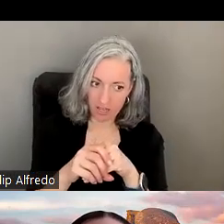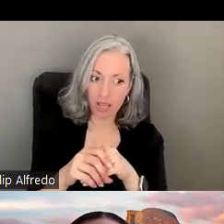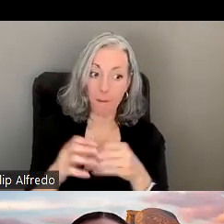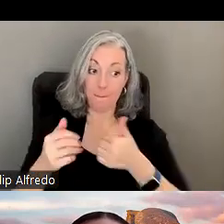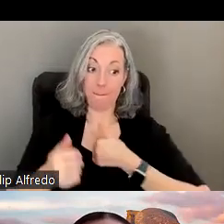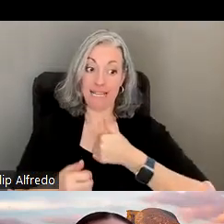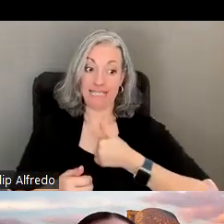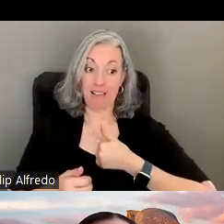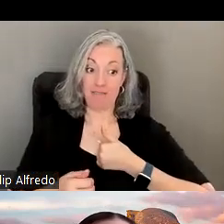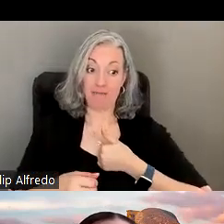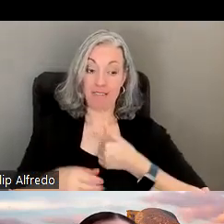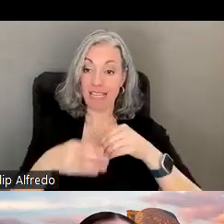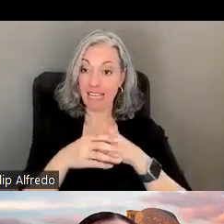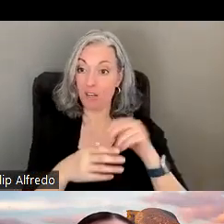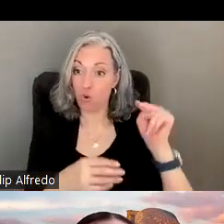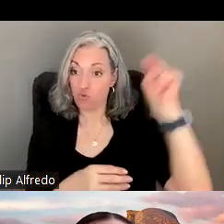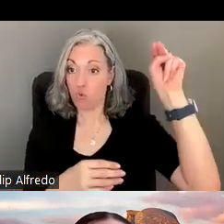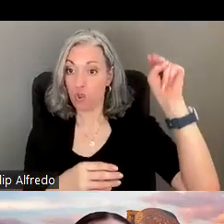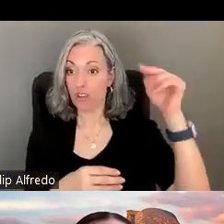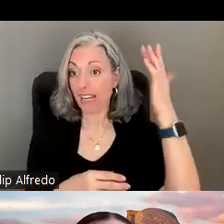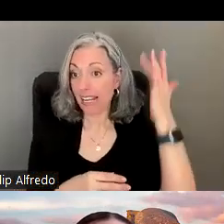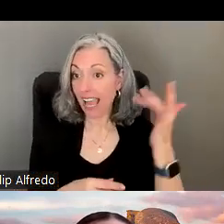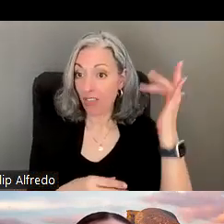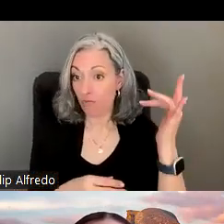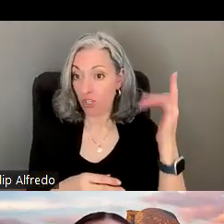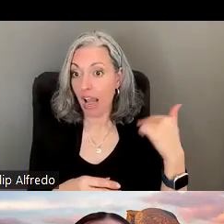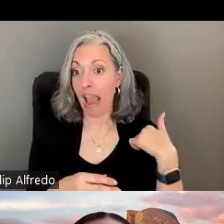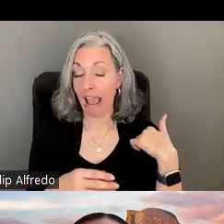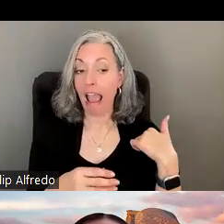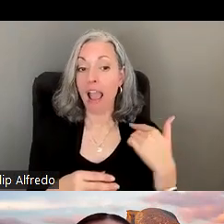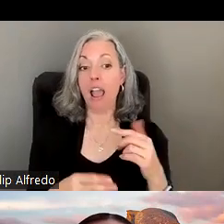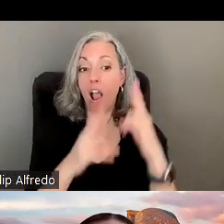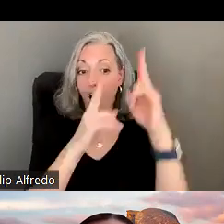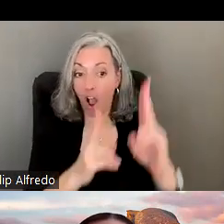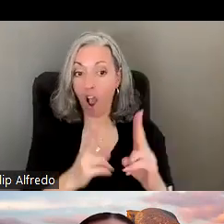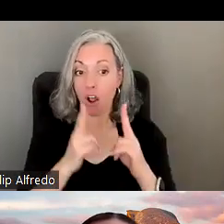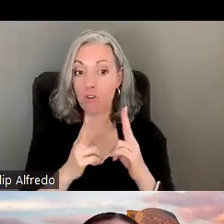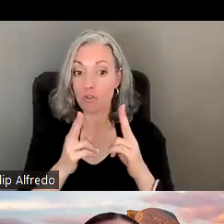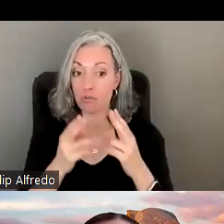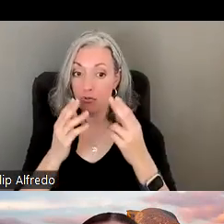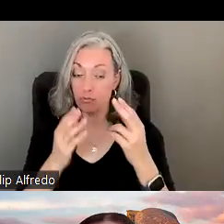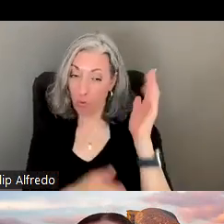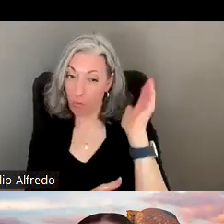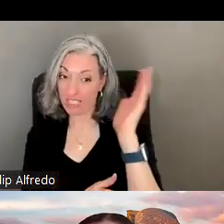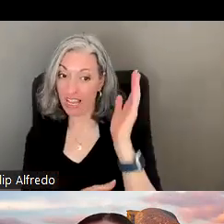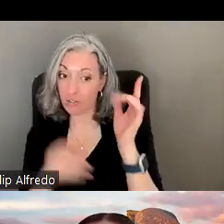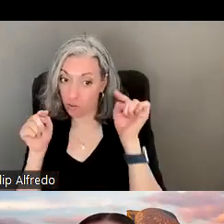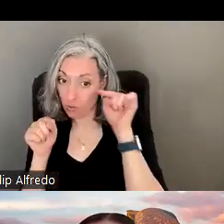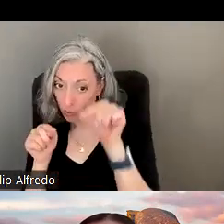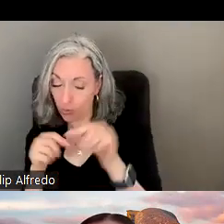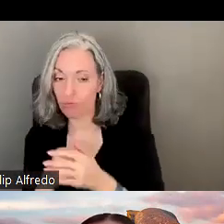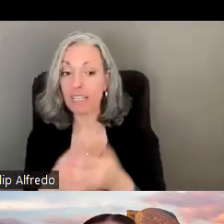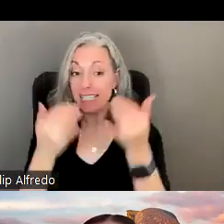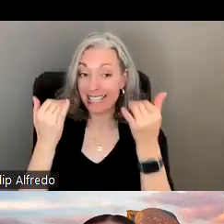California. It's an honor for me today to present our land acknowledgement to you. So today, as we attend the